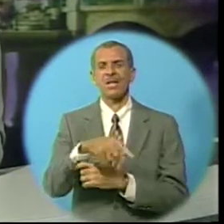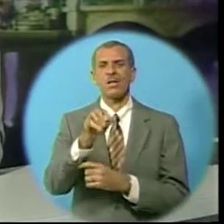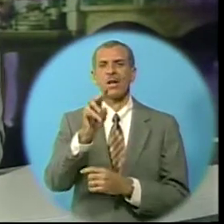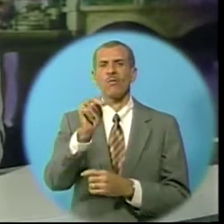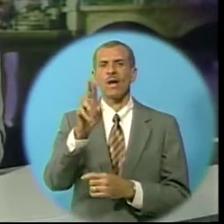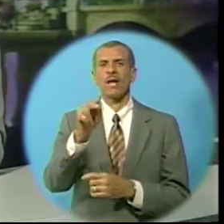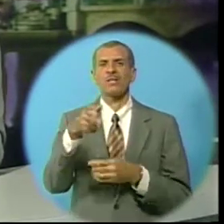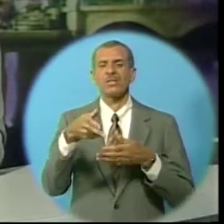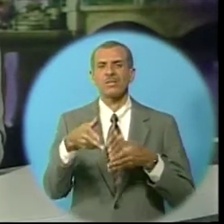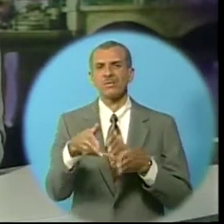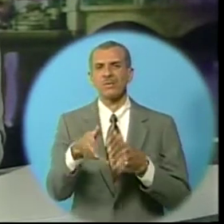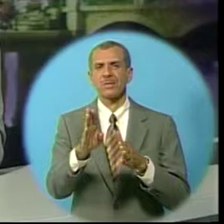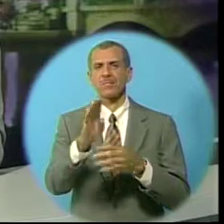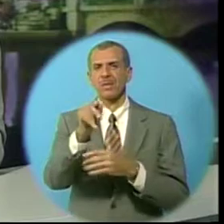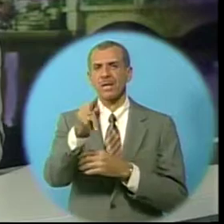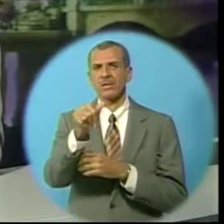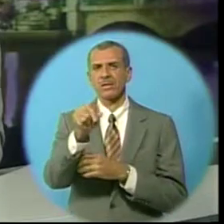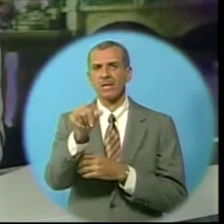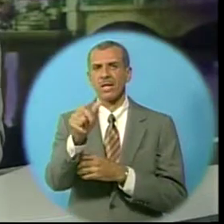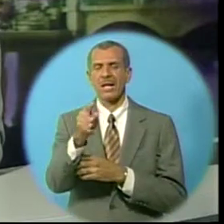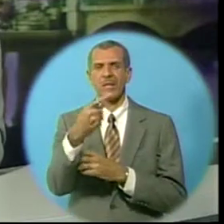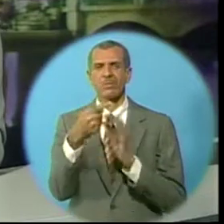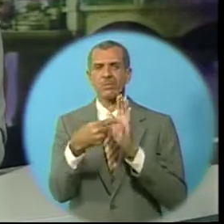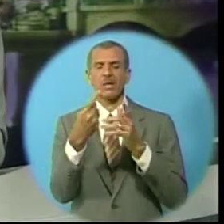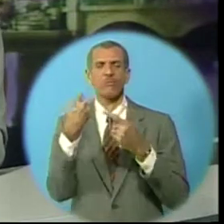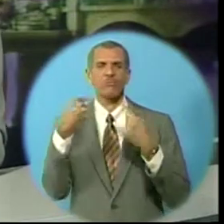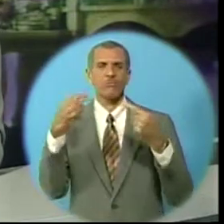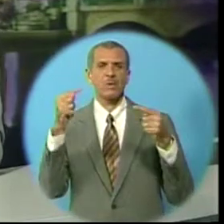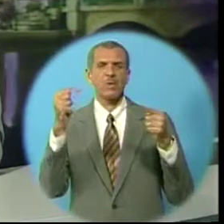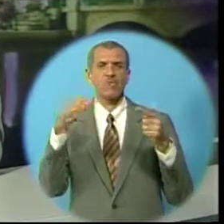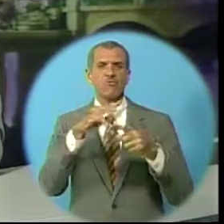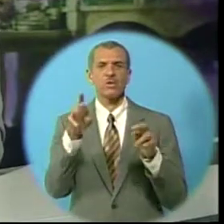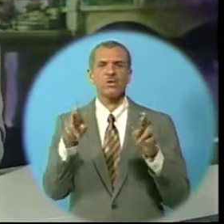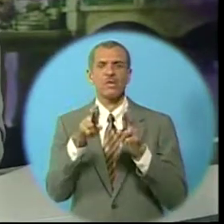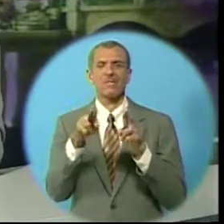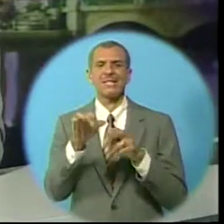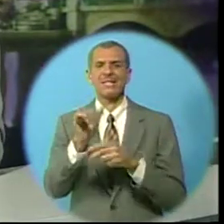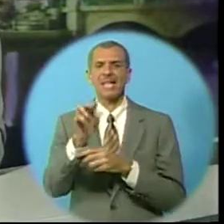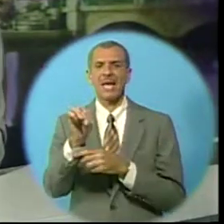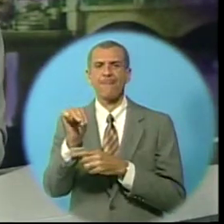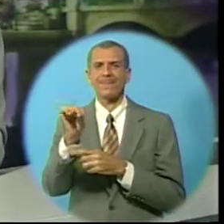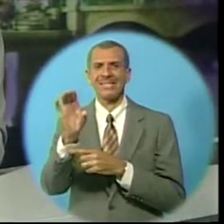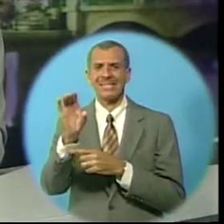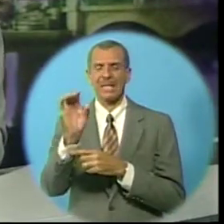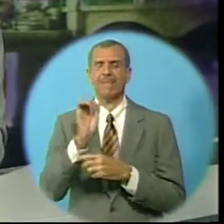Spring Garden and will be broadcast live to a regional audience via the CMC.